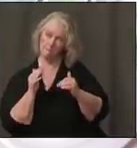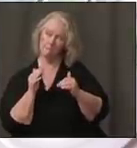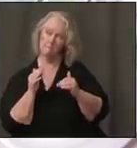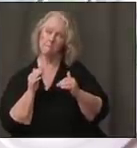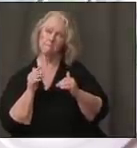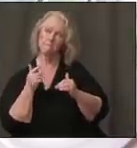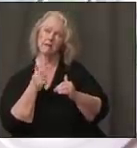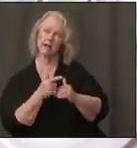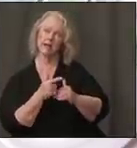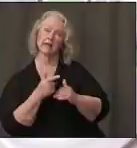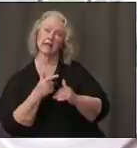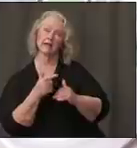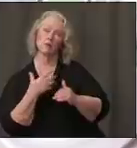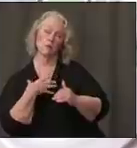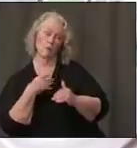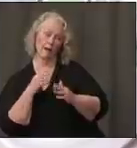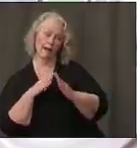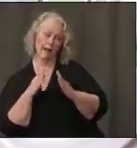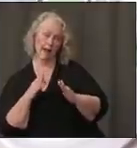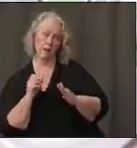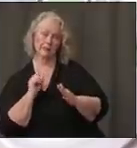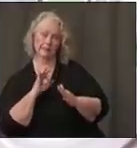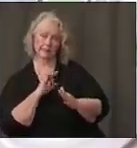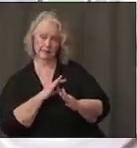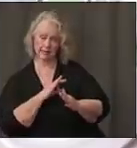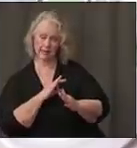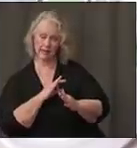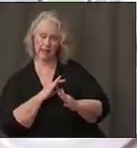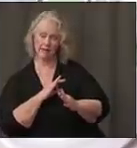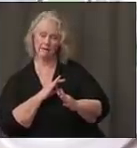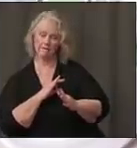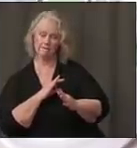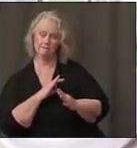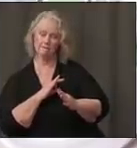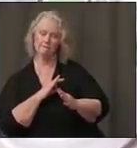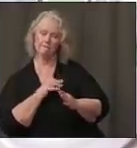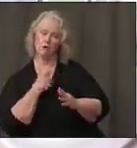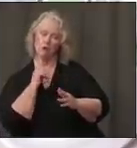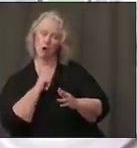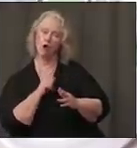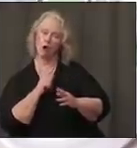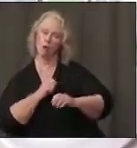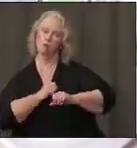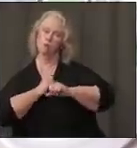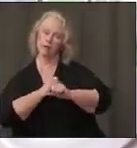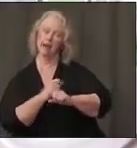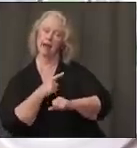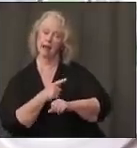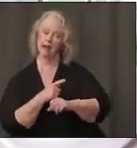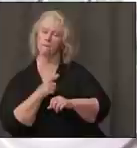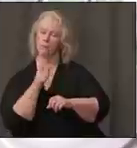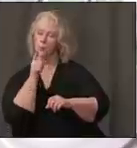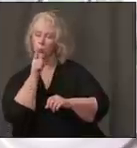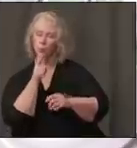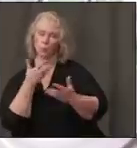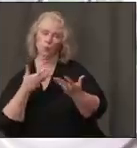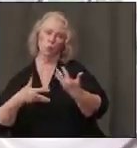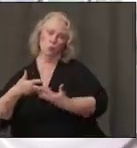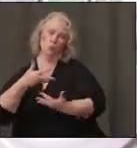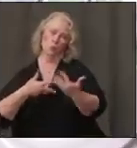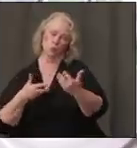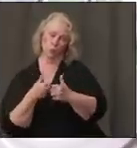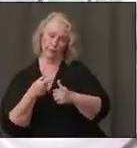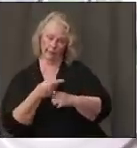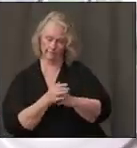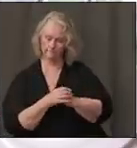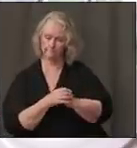House staff has the president in a strong enough protective bubble in terms of who's coming into contact with the president,